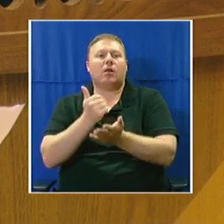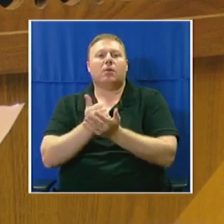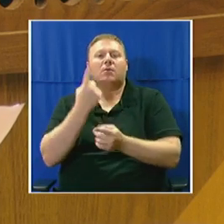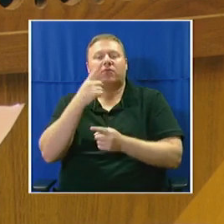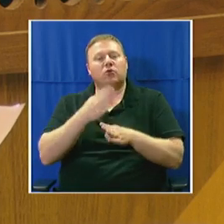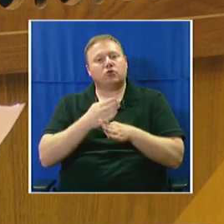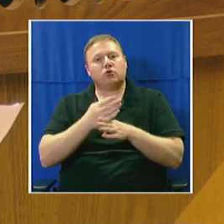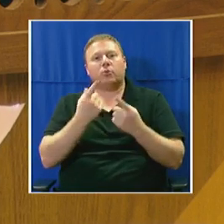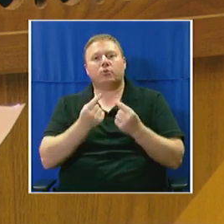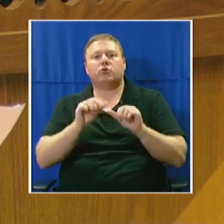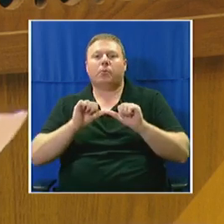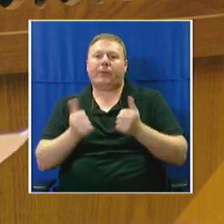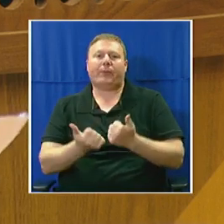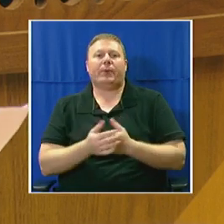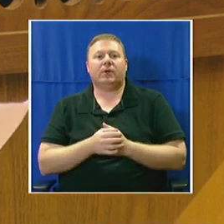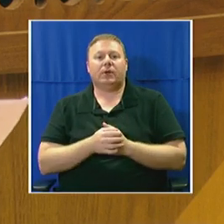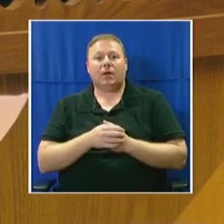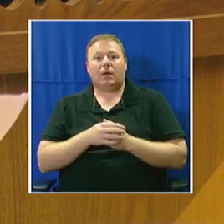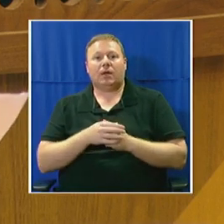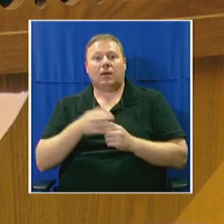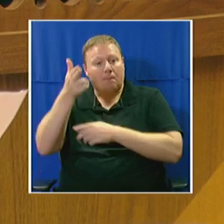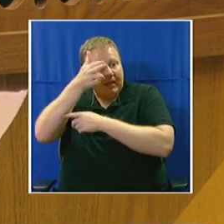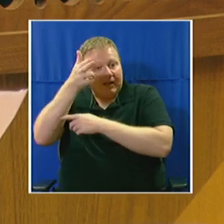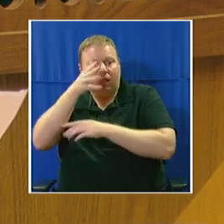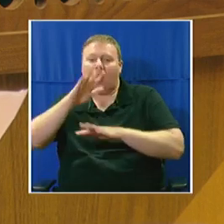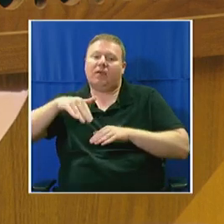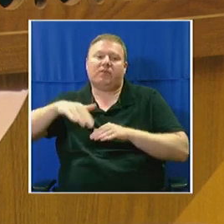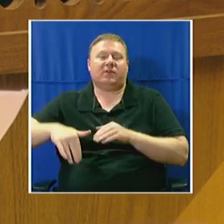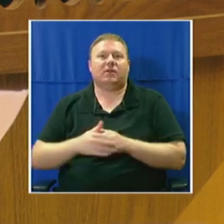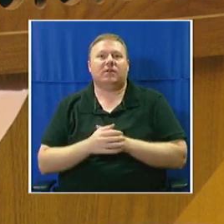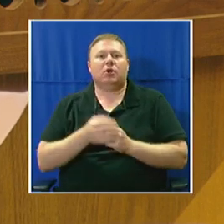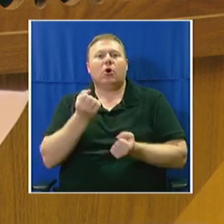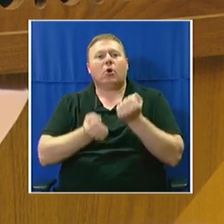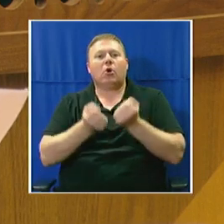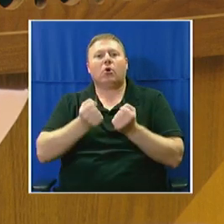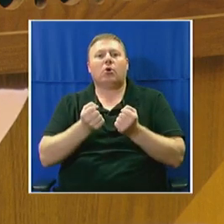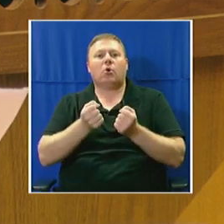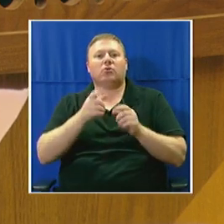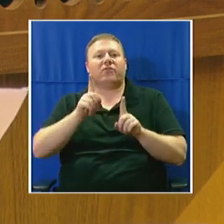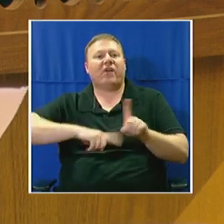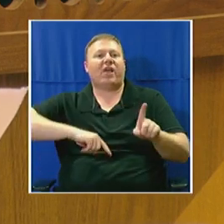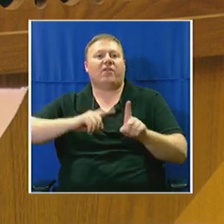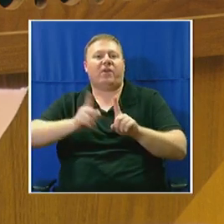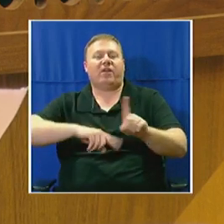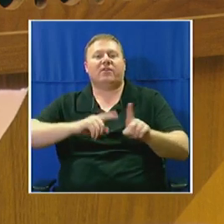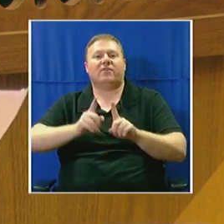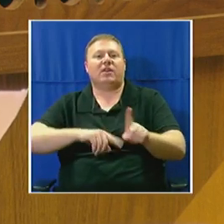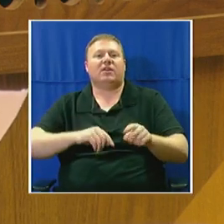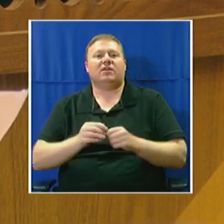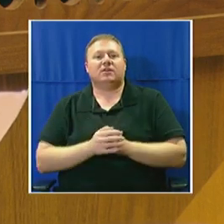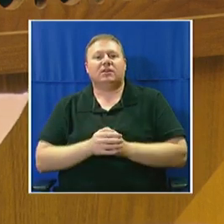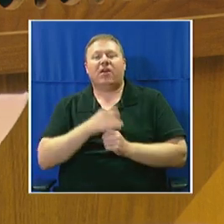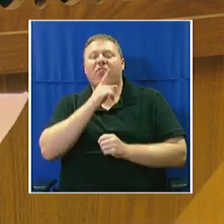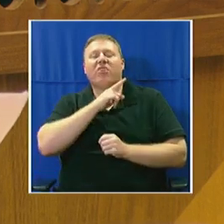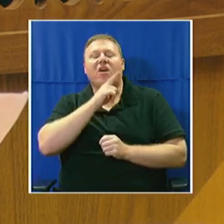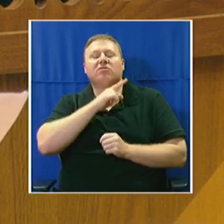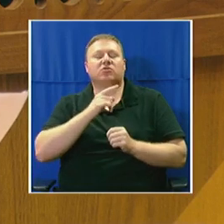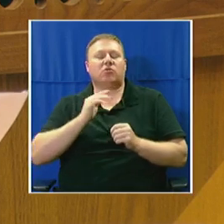system not must not only be seen to be working when victims are from more influential homes and families the police in townships and